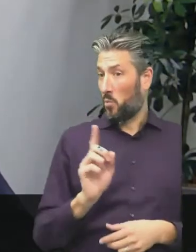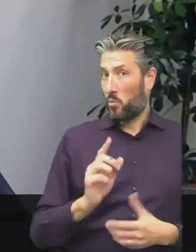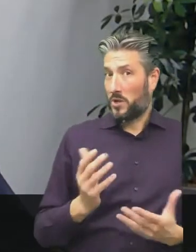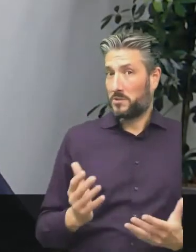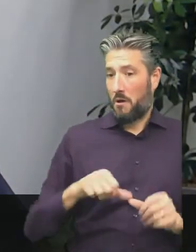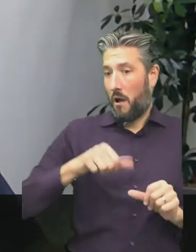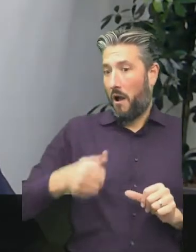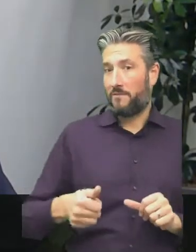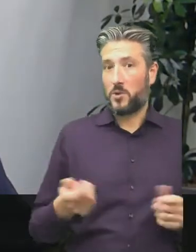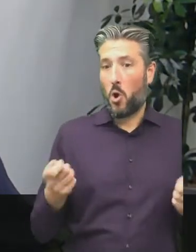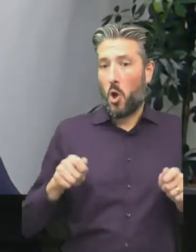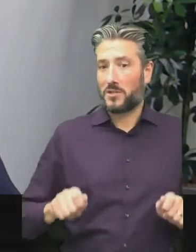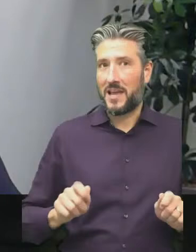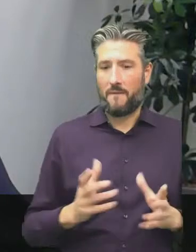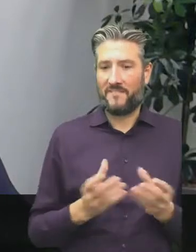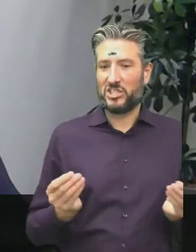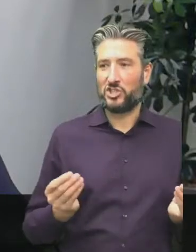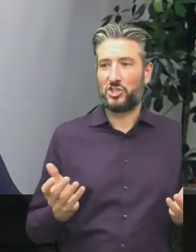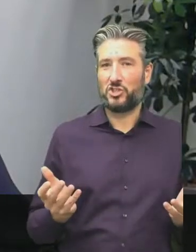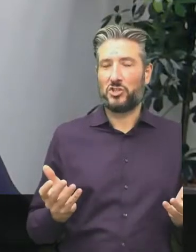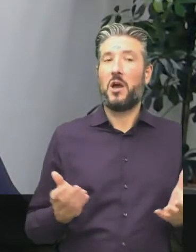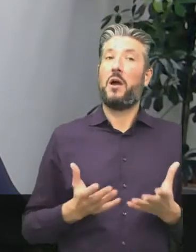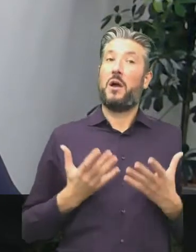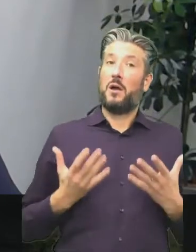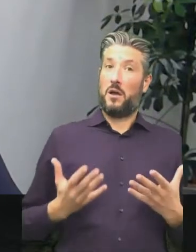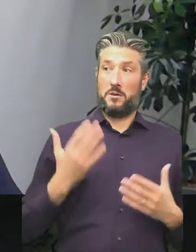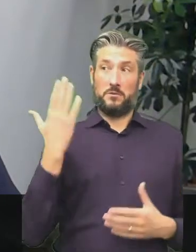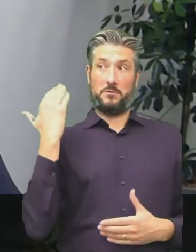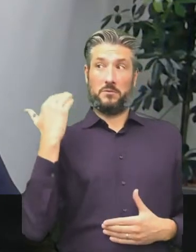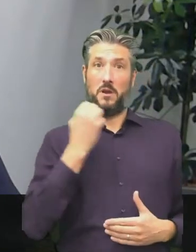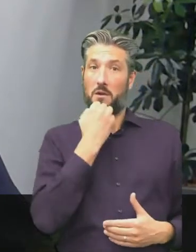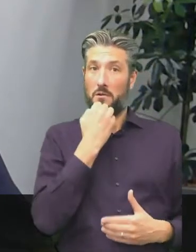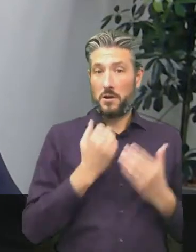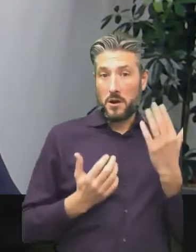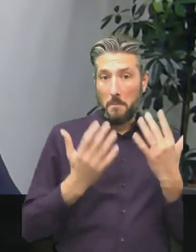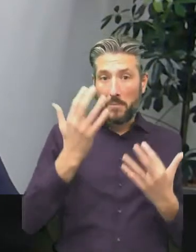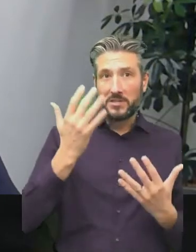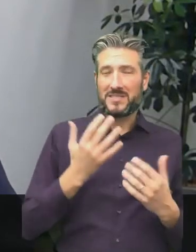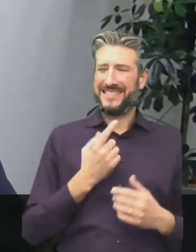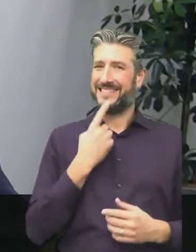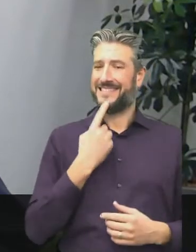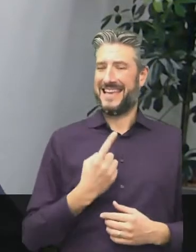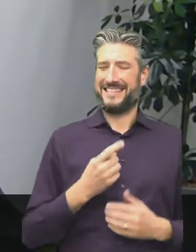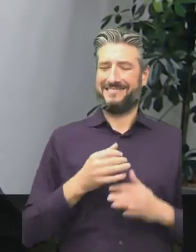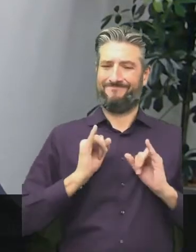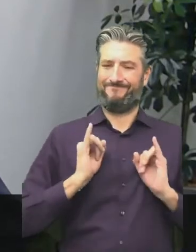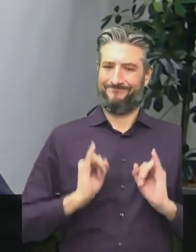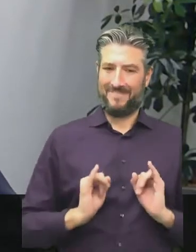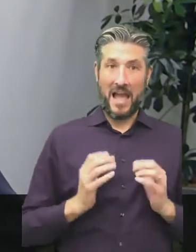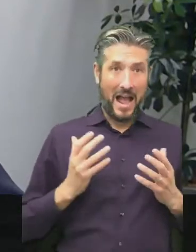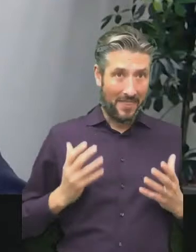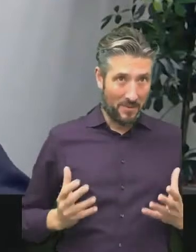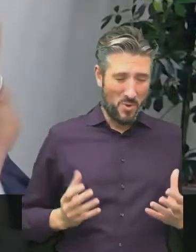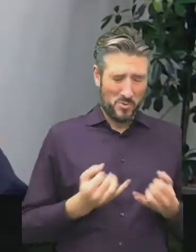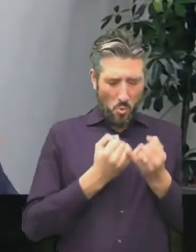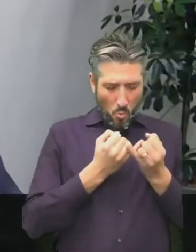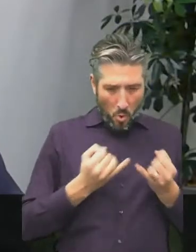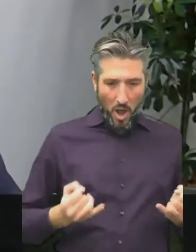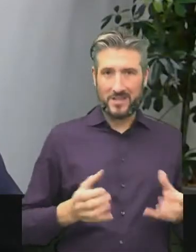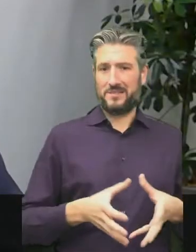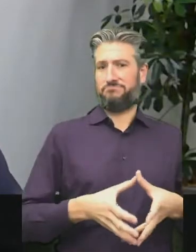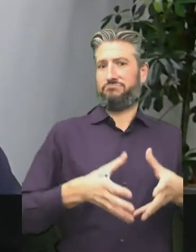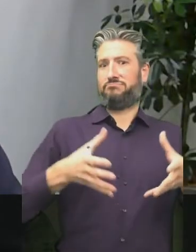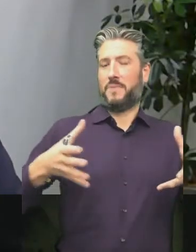course of the last week. We've had the biggest increase in unemployment of young people in any quarter for the last 30